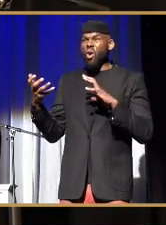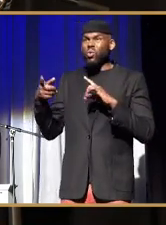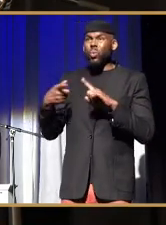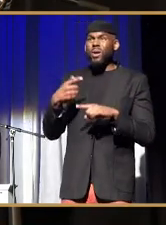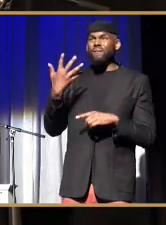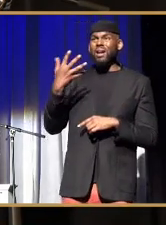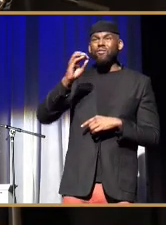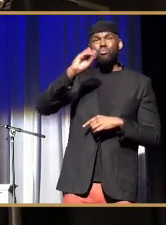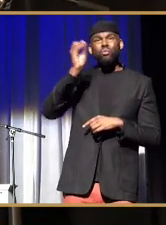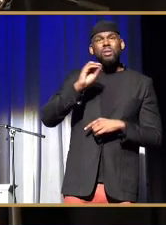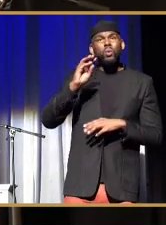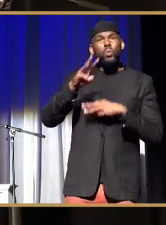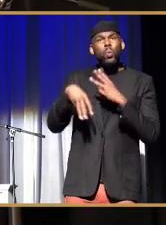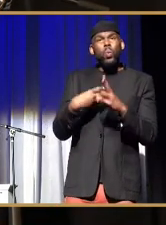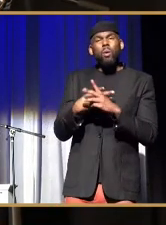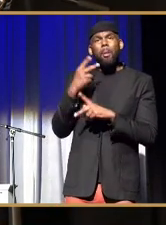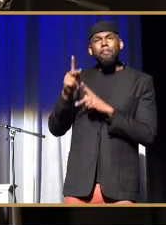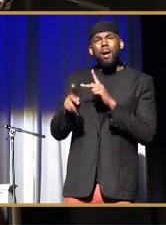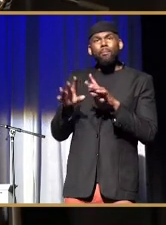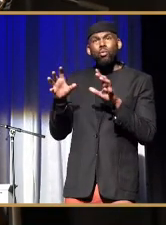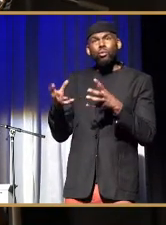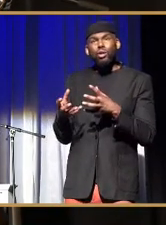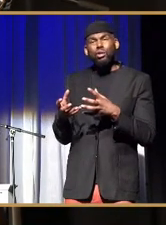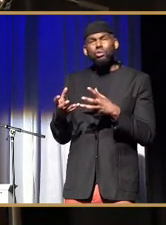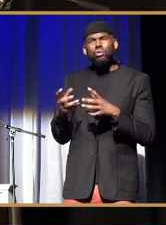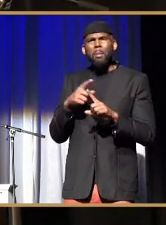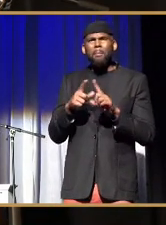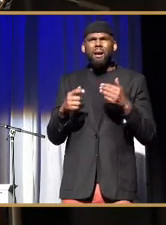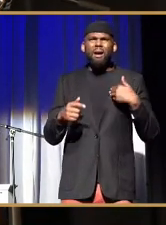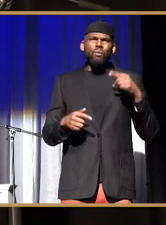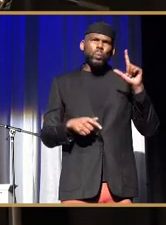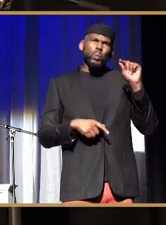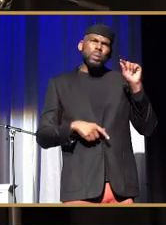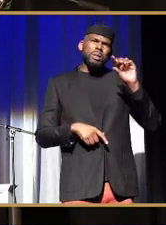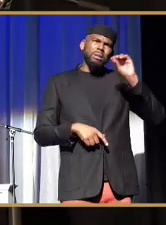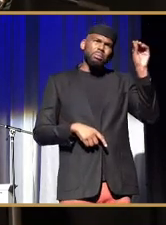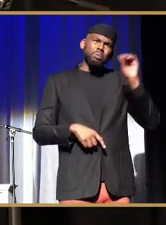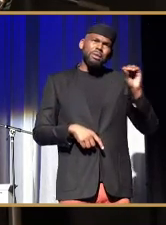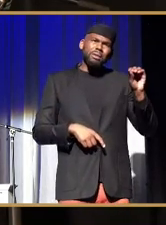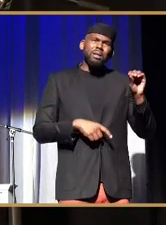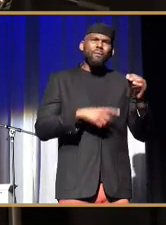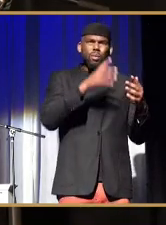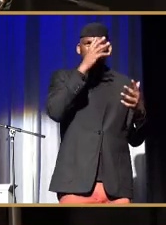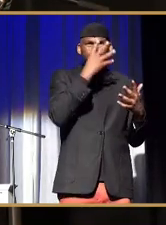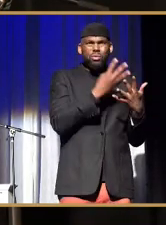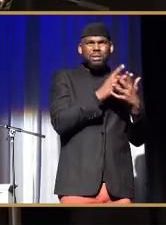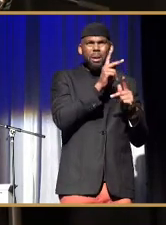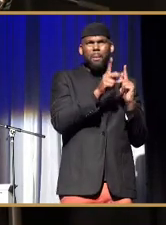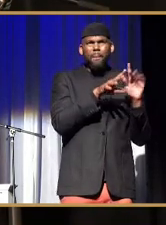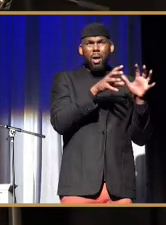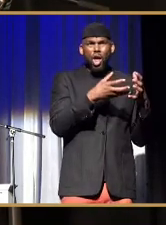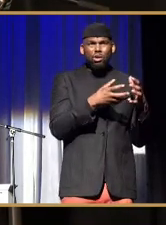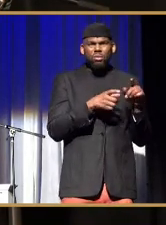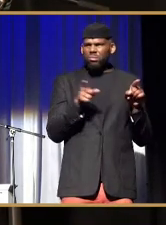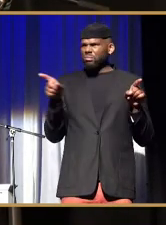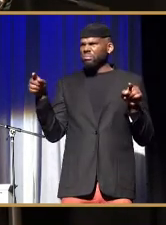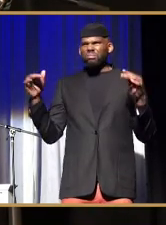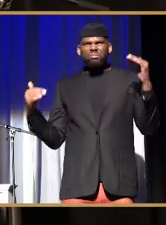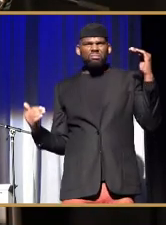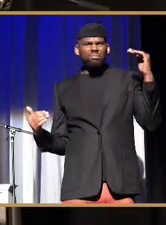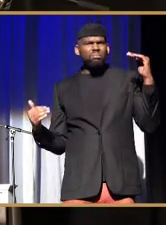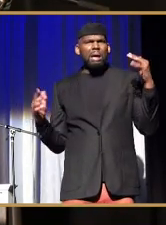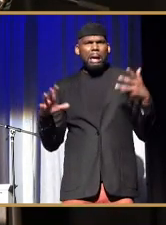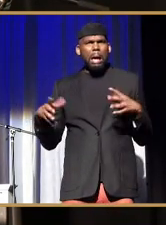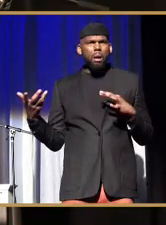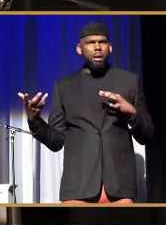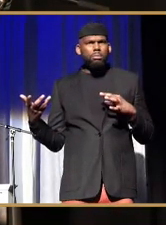of the world's population in the United States, but yet hold 20% of the prison population. There's chaos. There's